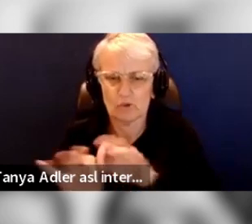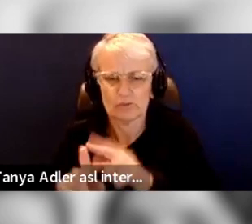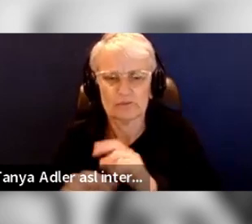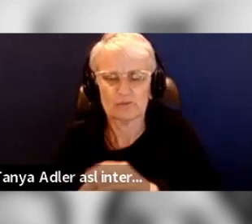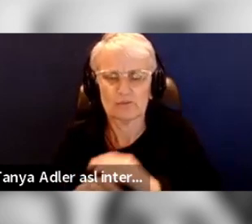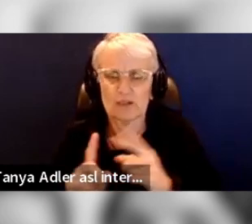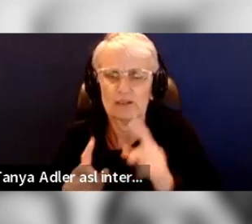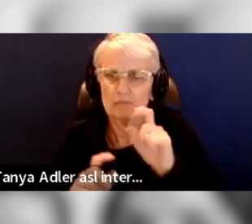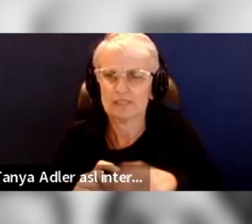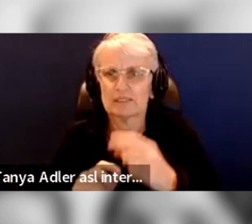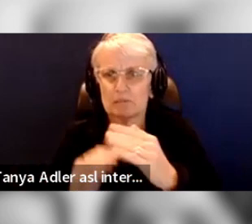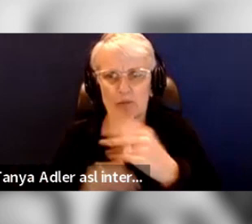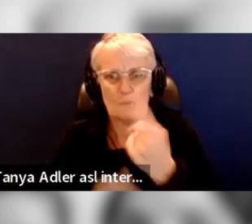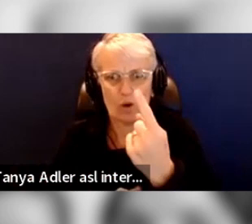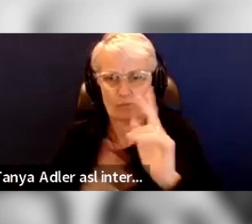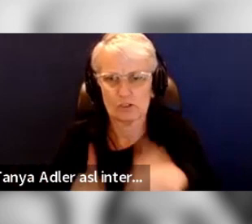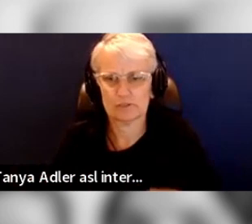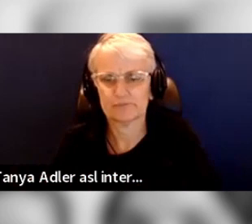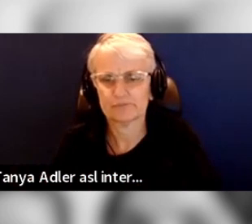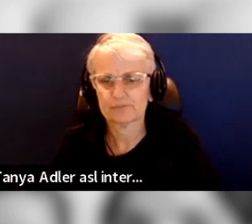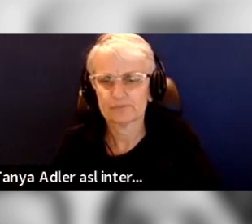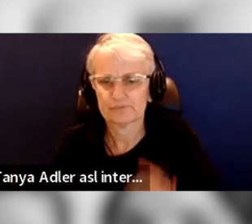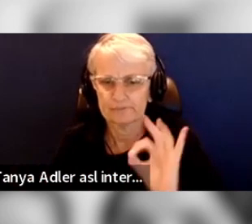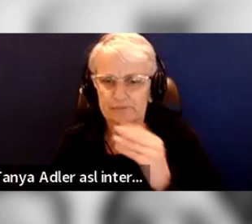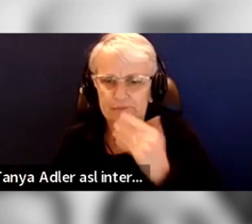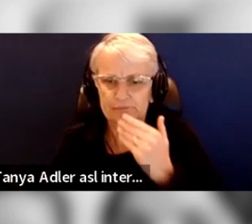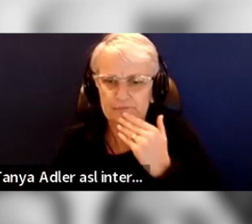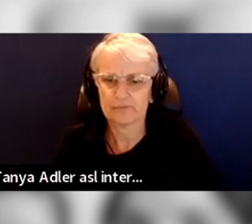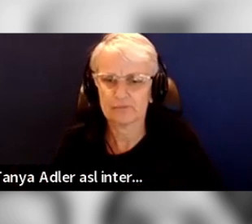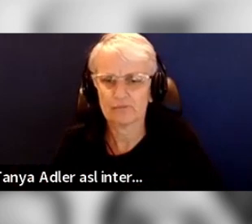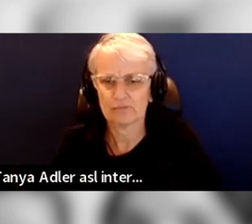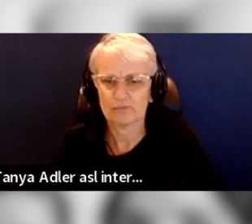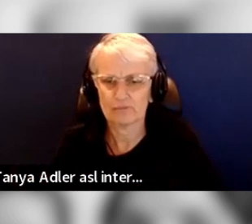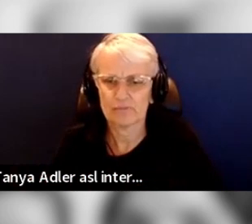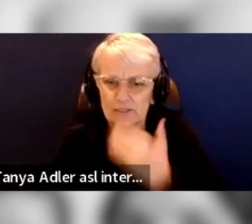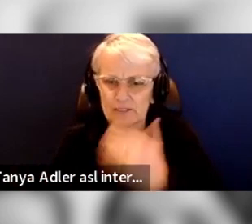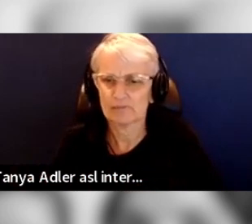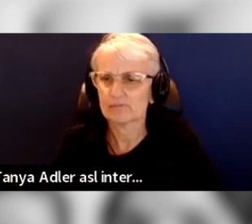at minimum one person. Awesome. Sounds good. Okay. Thank you, Awesome. Jordan. Thank you.